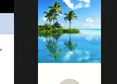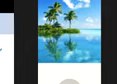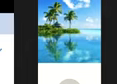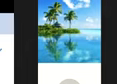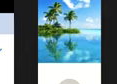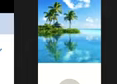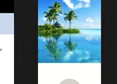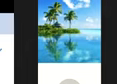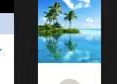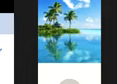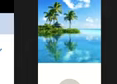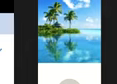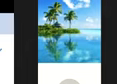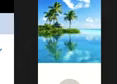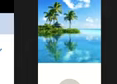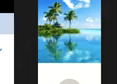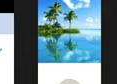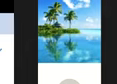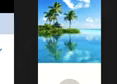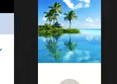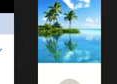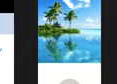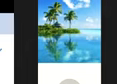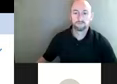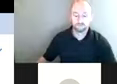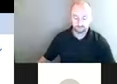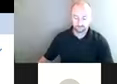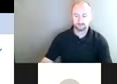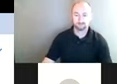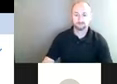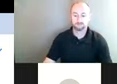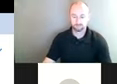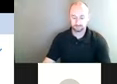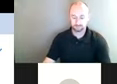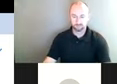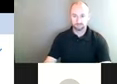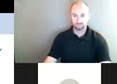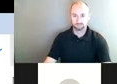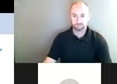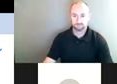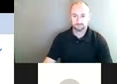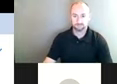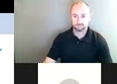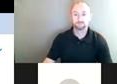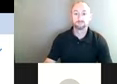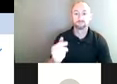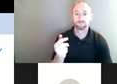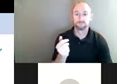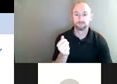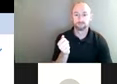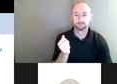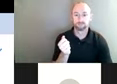Balling in Breathitt County and Nita Collier in Martin County. And I'd like to close with